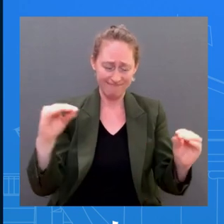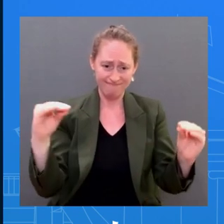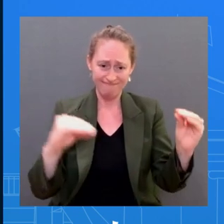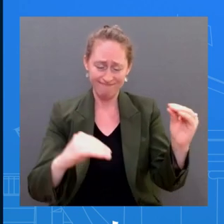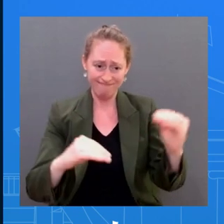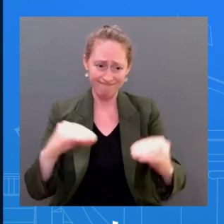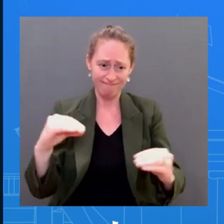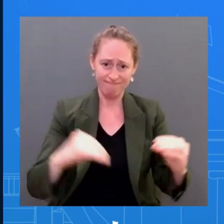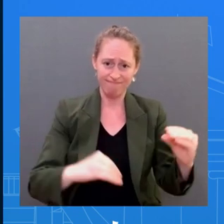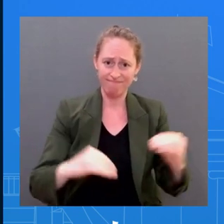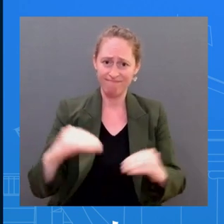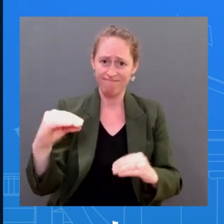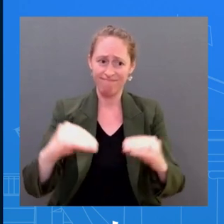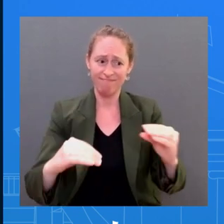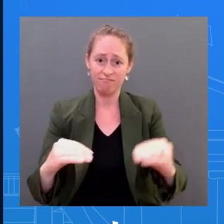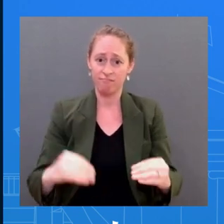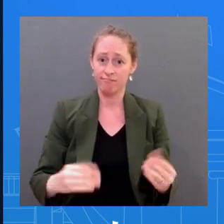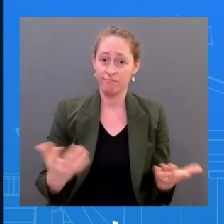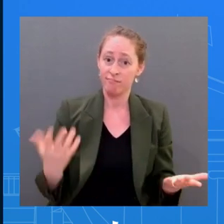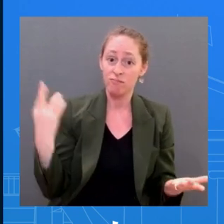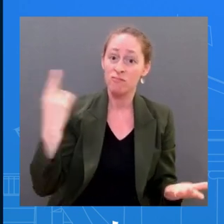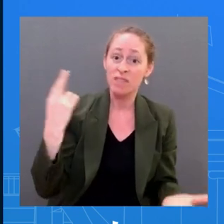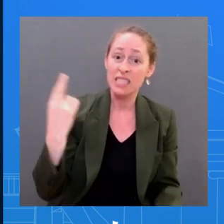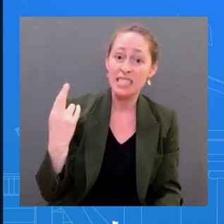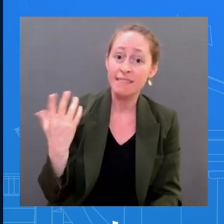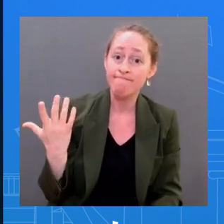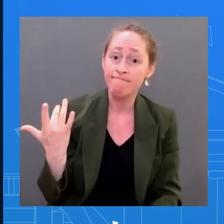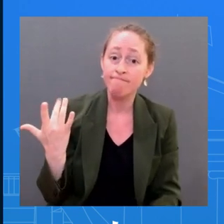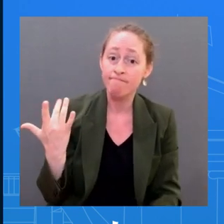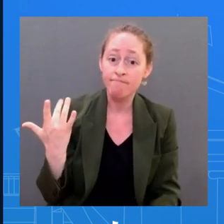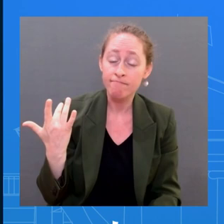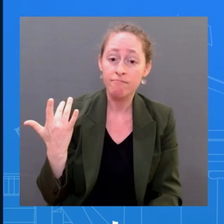wounds of an AR-15 rifle.